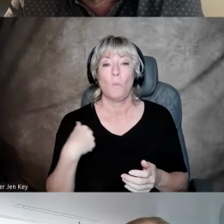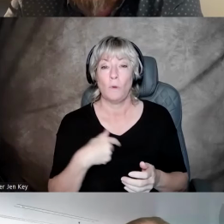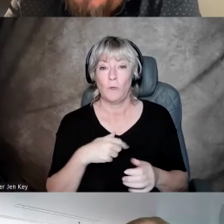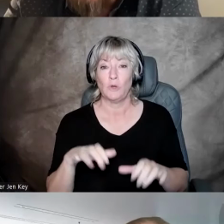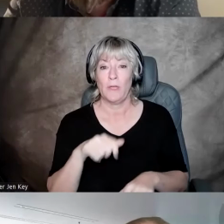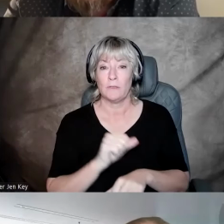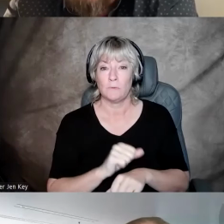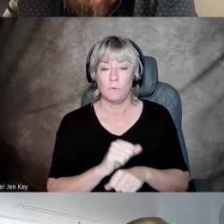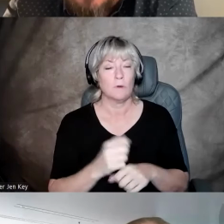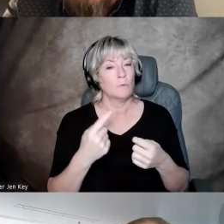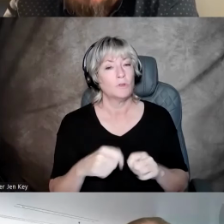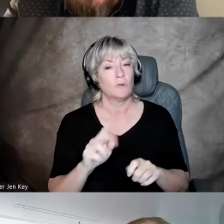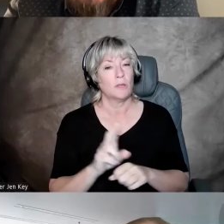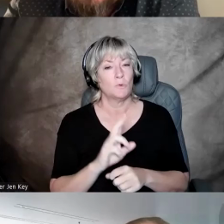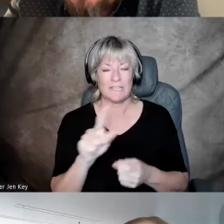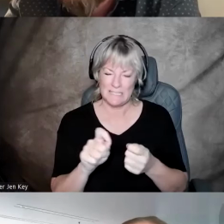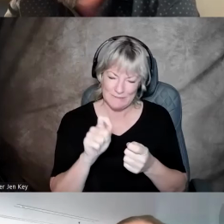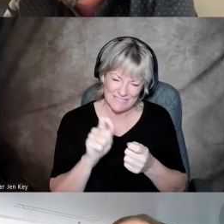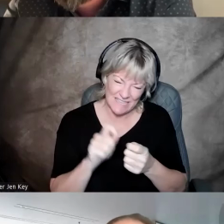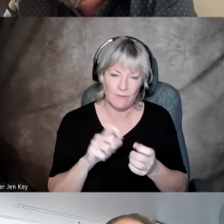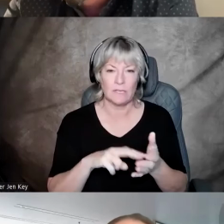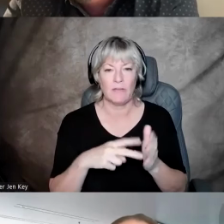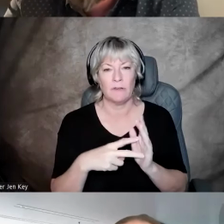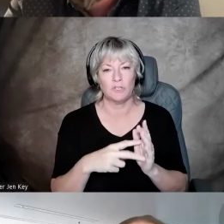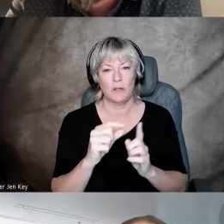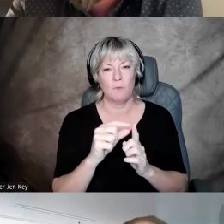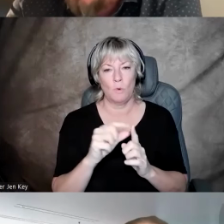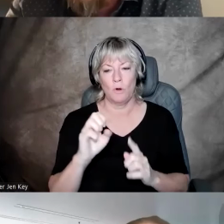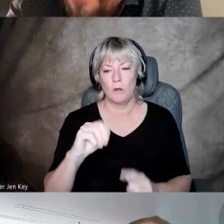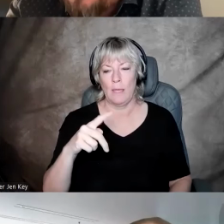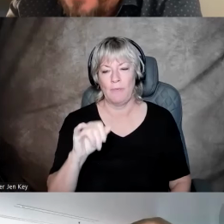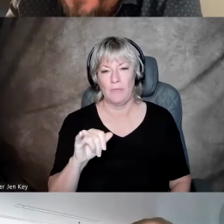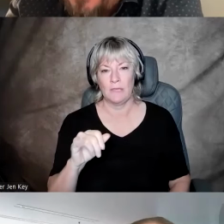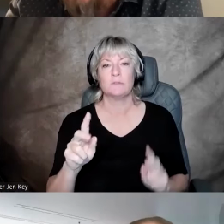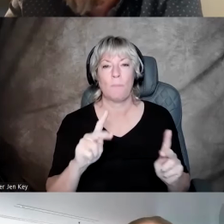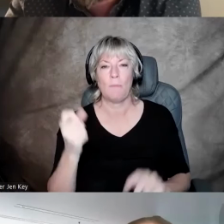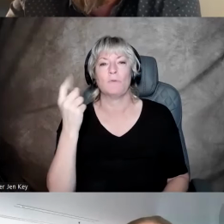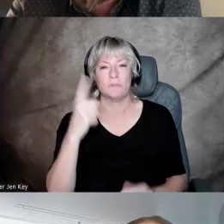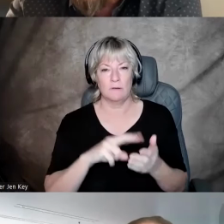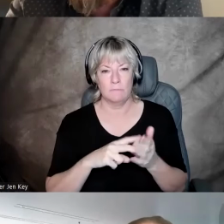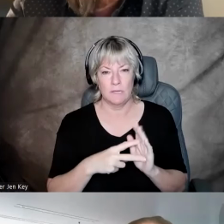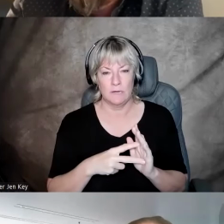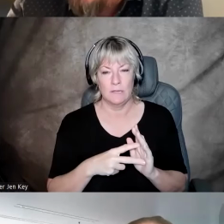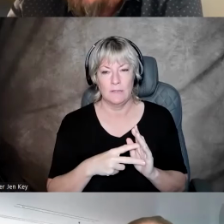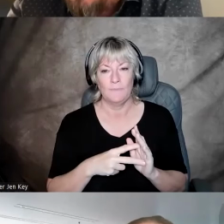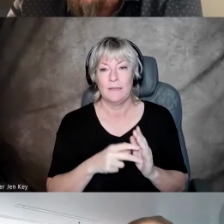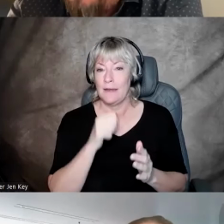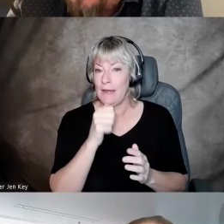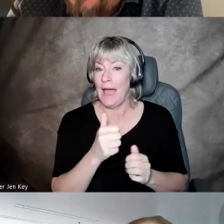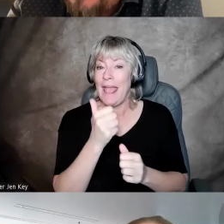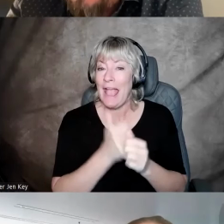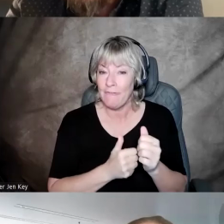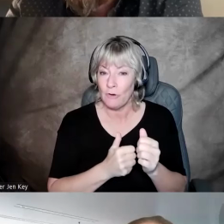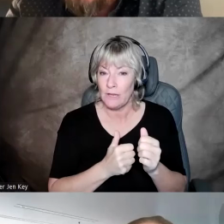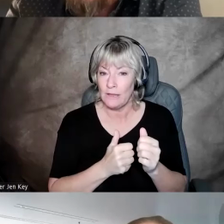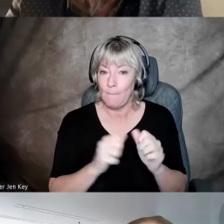as specific of a definition of empathy as possible so people know what we're talking about. And now that is not every definition of